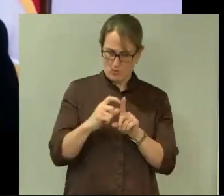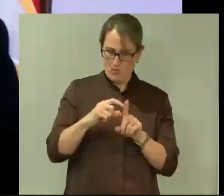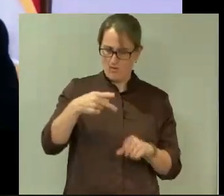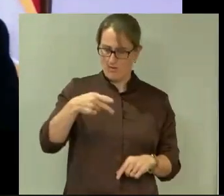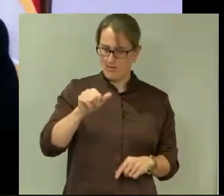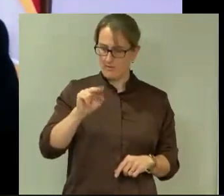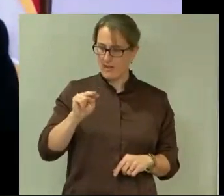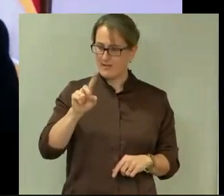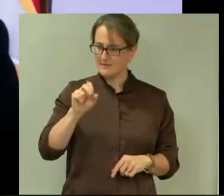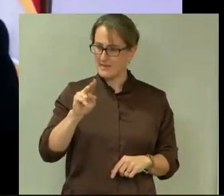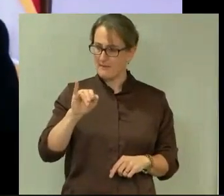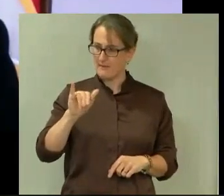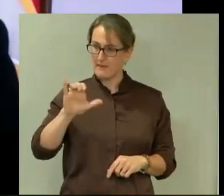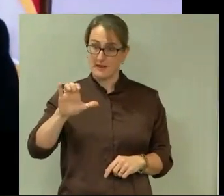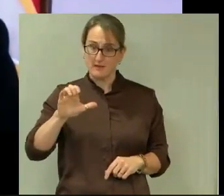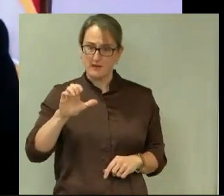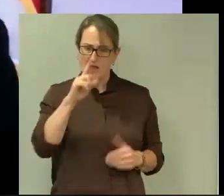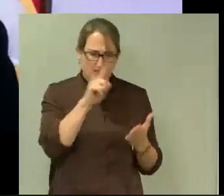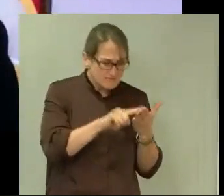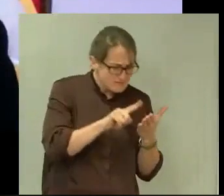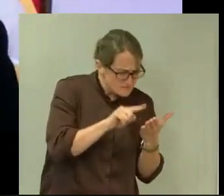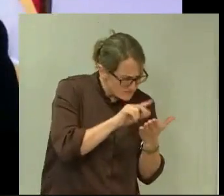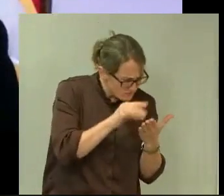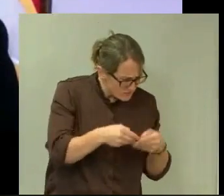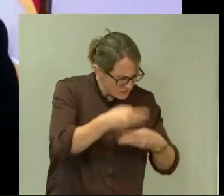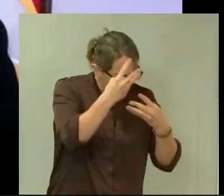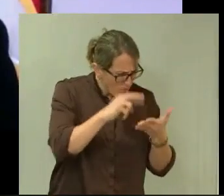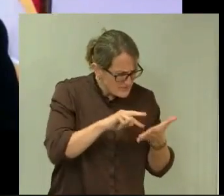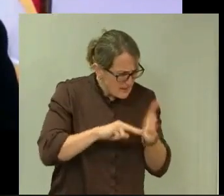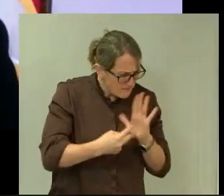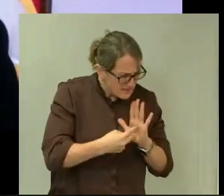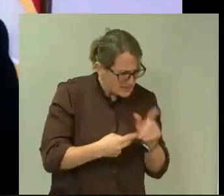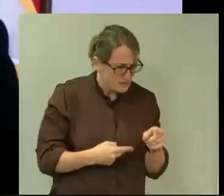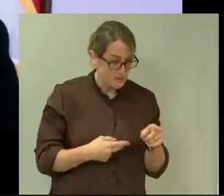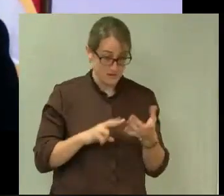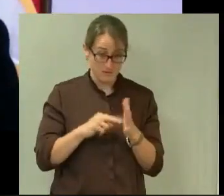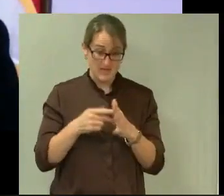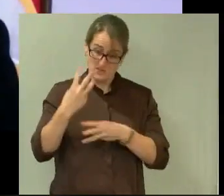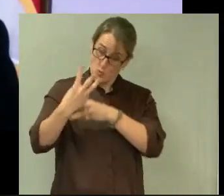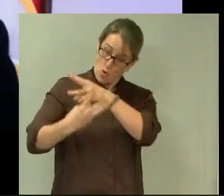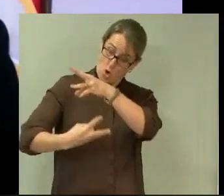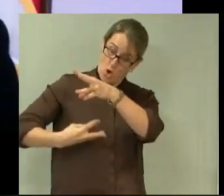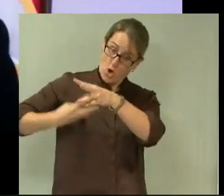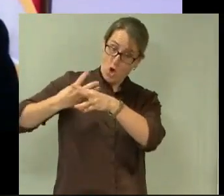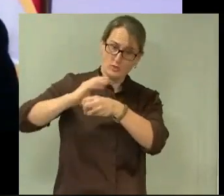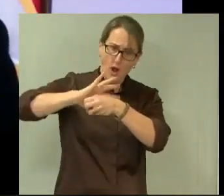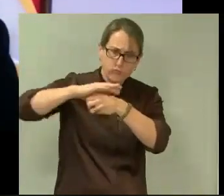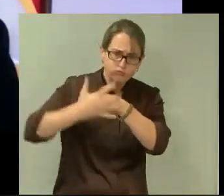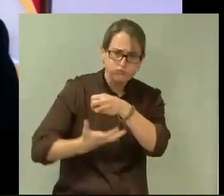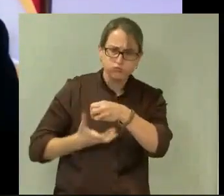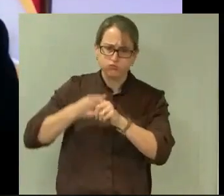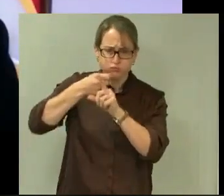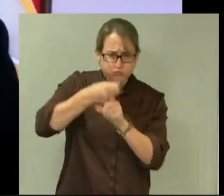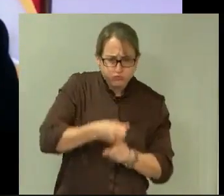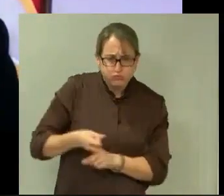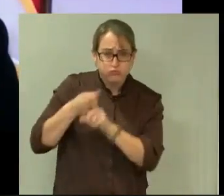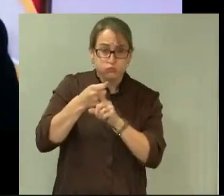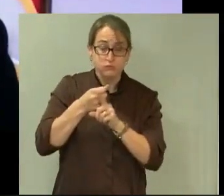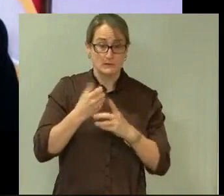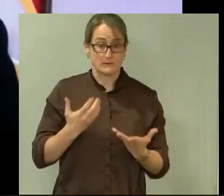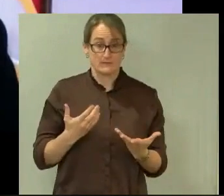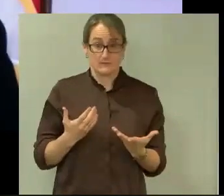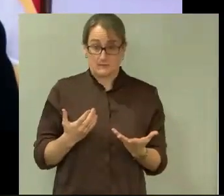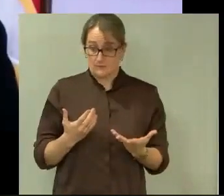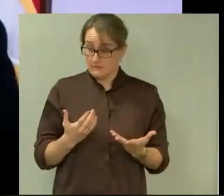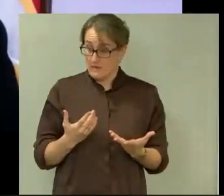to understand that it means worldwide. We are dealing with something that is worldwide. And right now it is